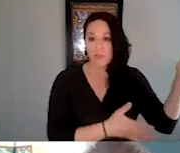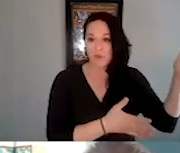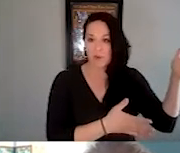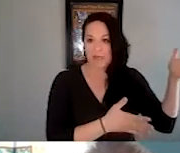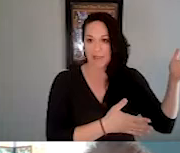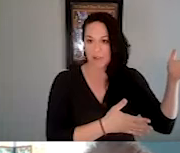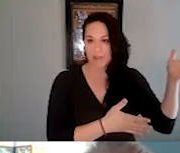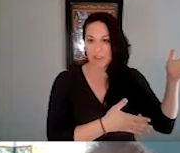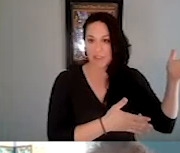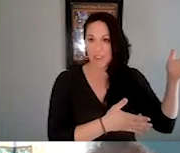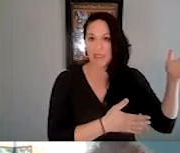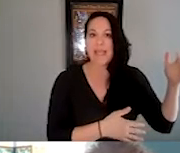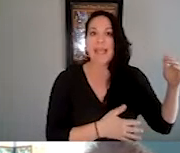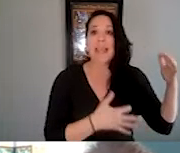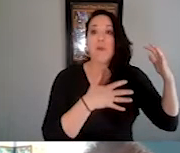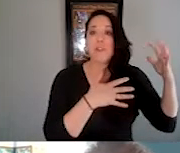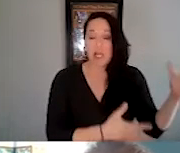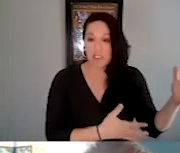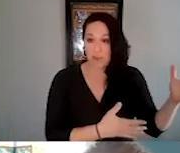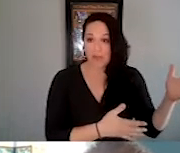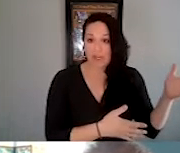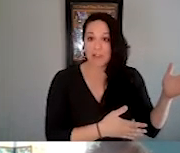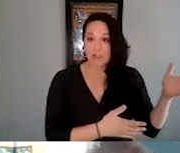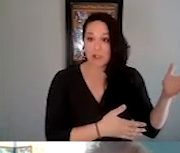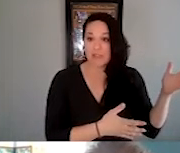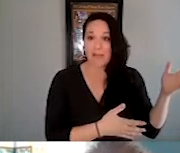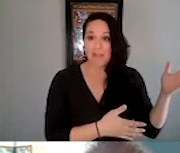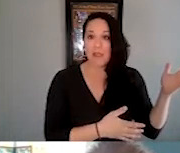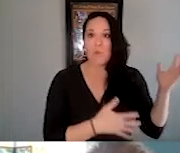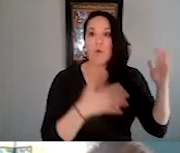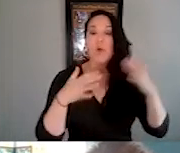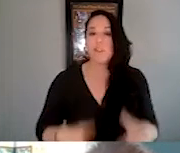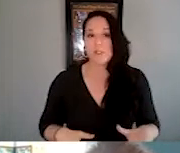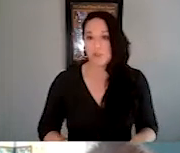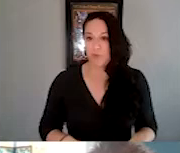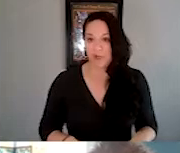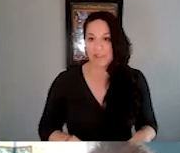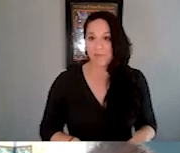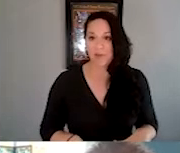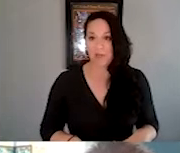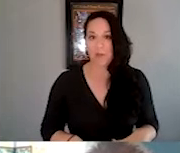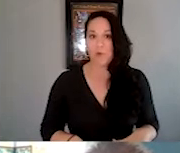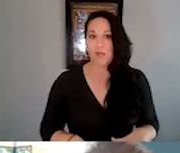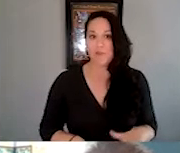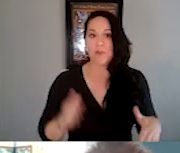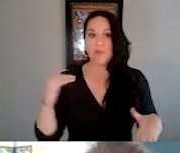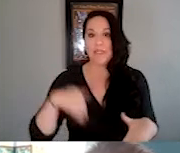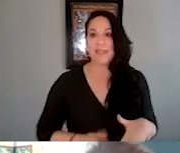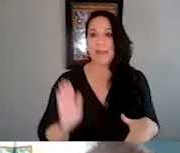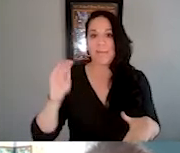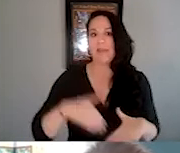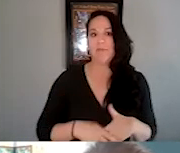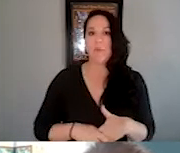while also informing national legislation. If we just wait for the national to happen, we're going to be too far deep on the local level. So